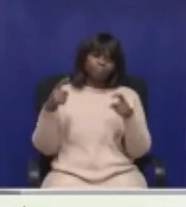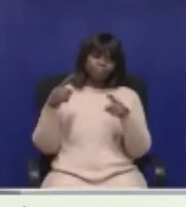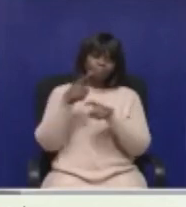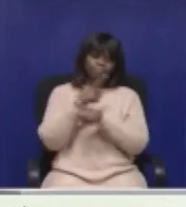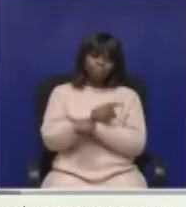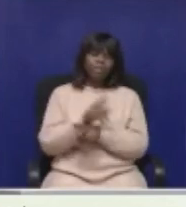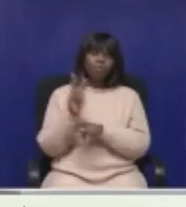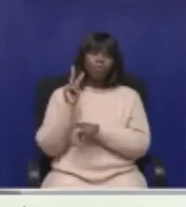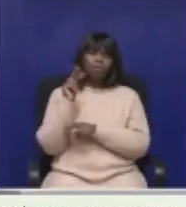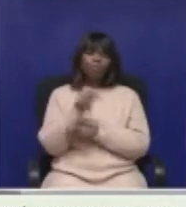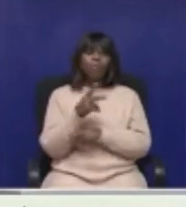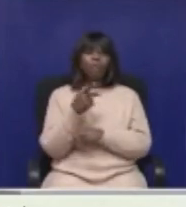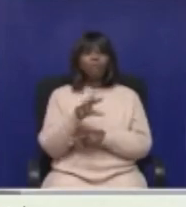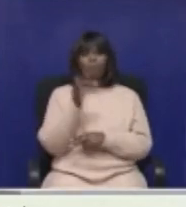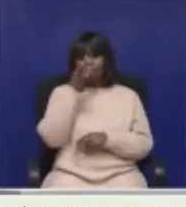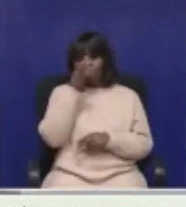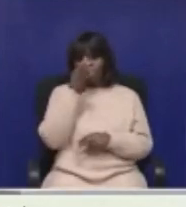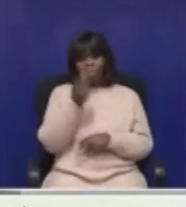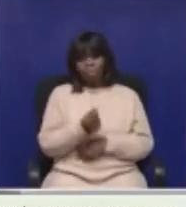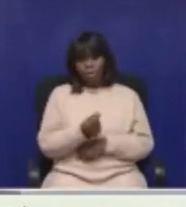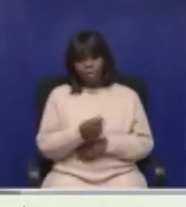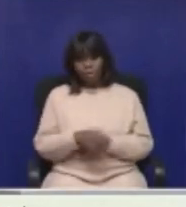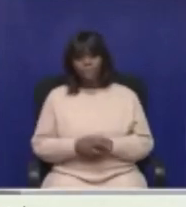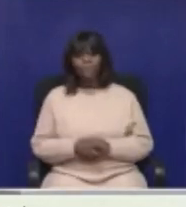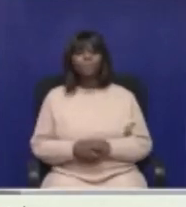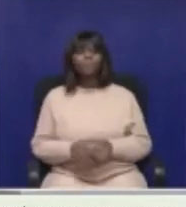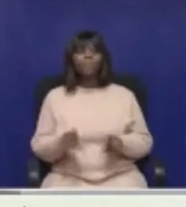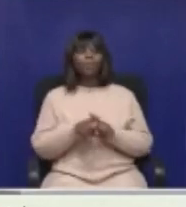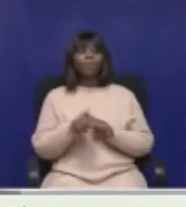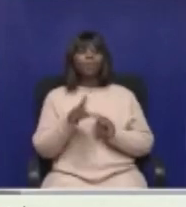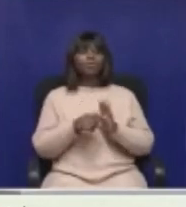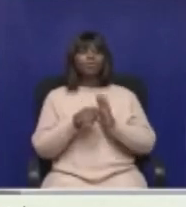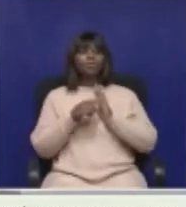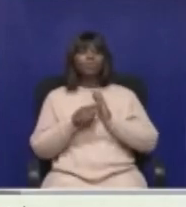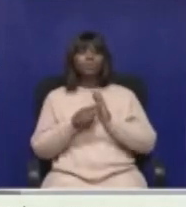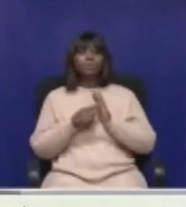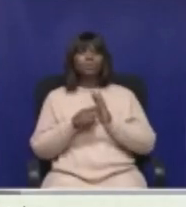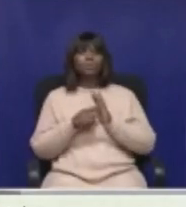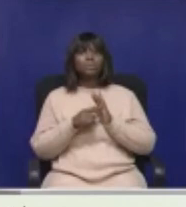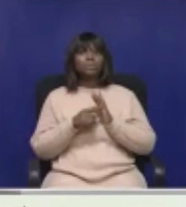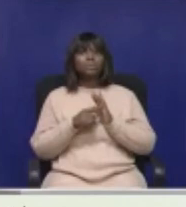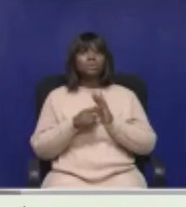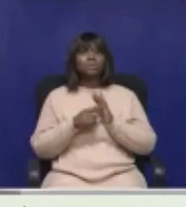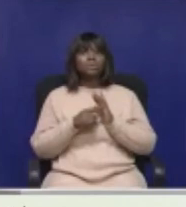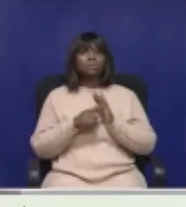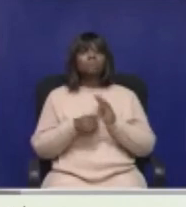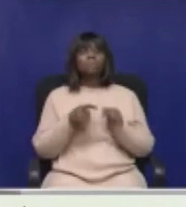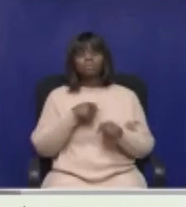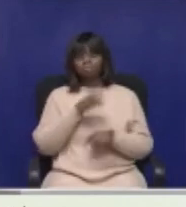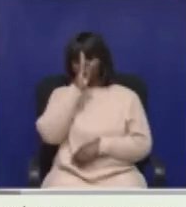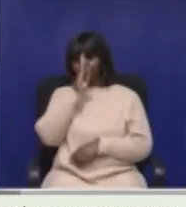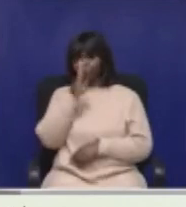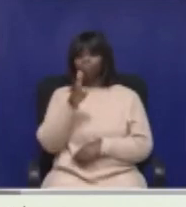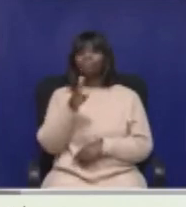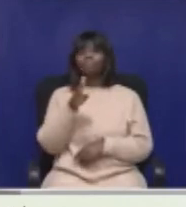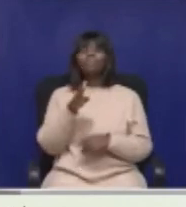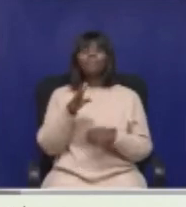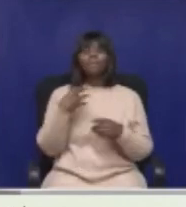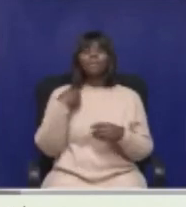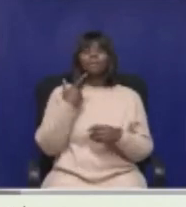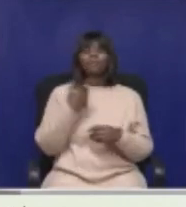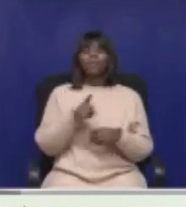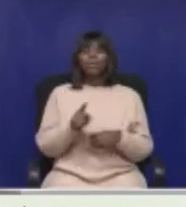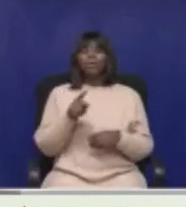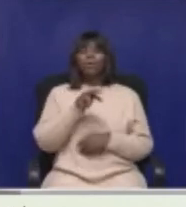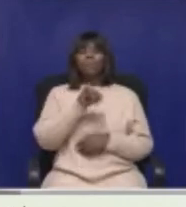price. And in this regard, further, you, and maybe this should be rather directed to the Minister of Minerals and Petroleum